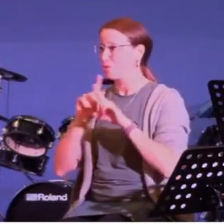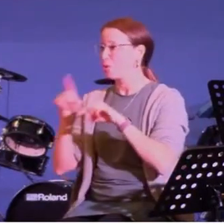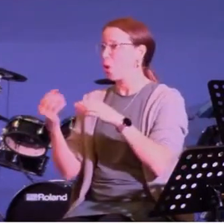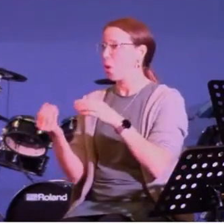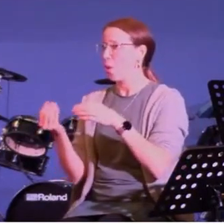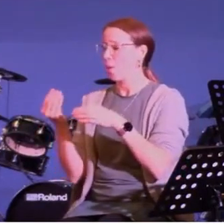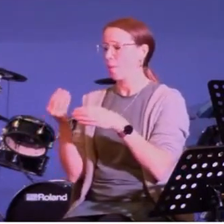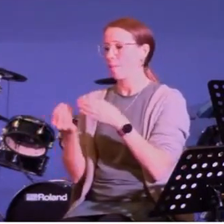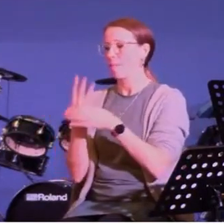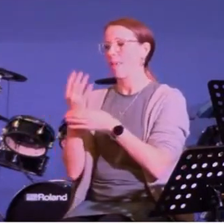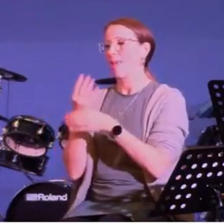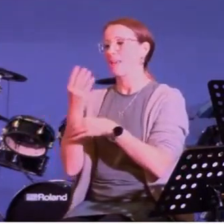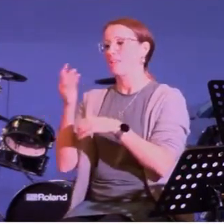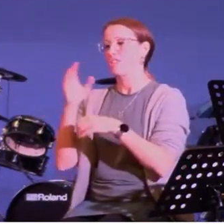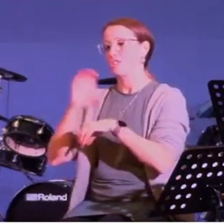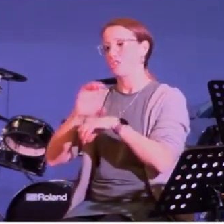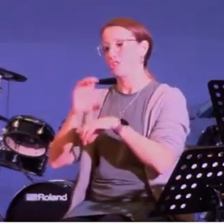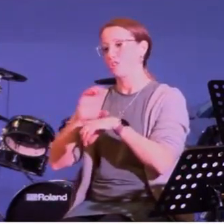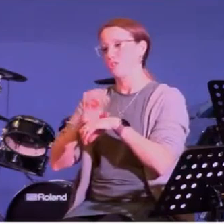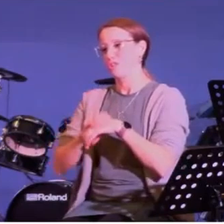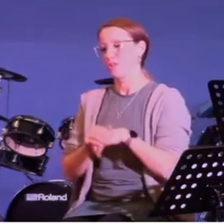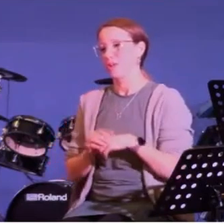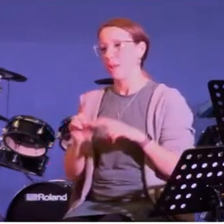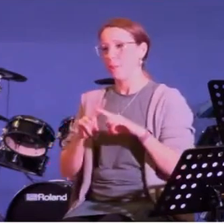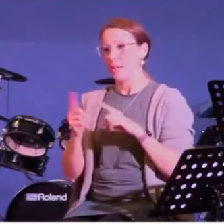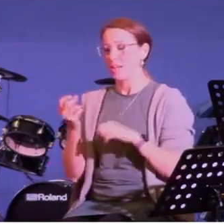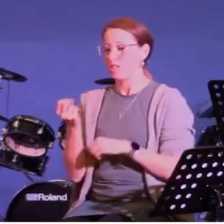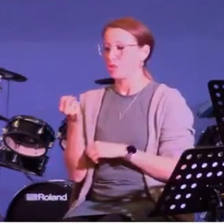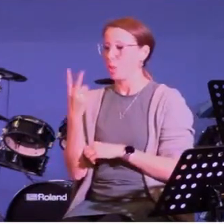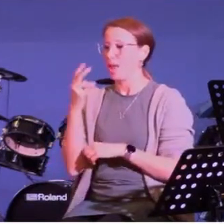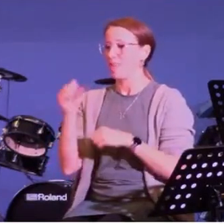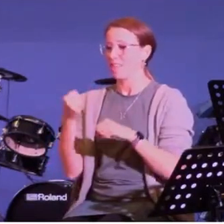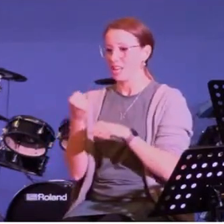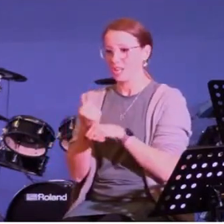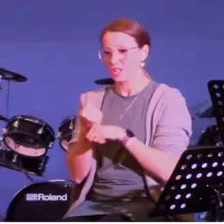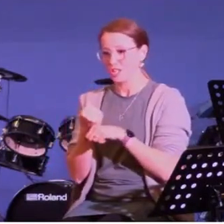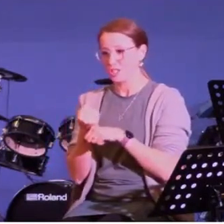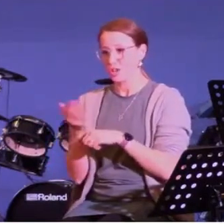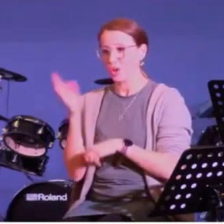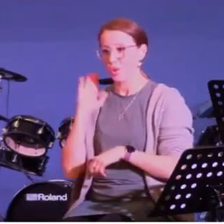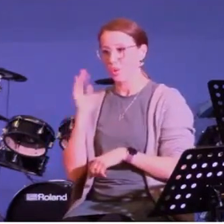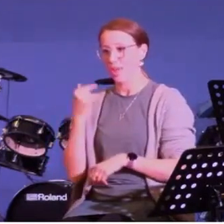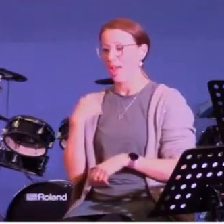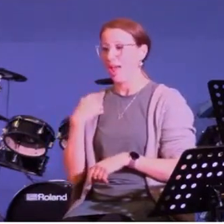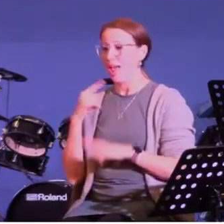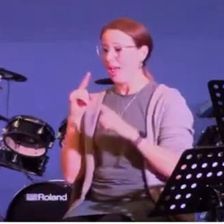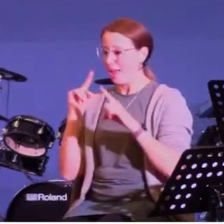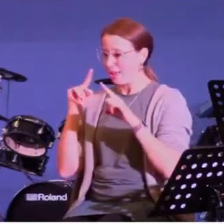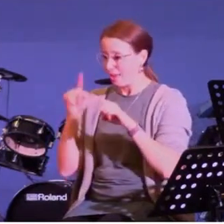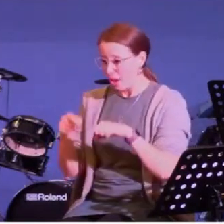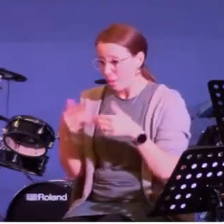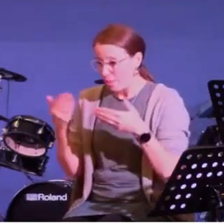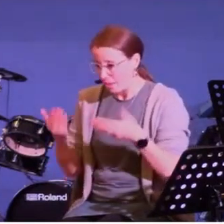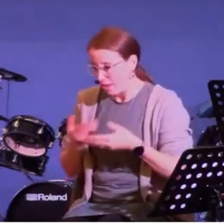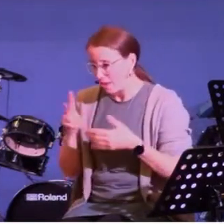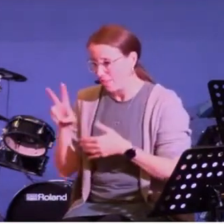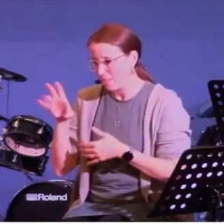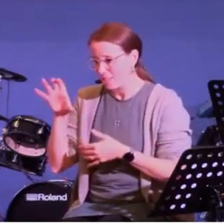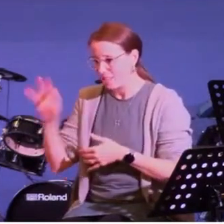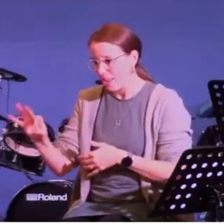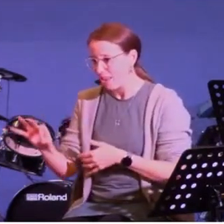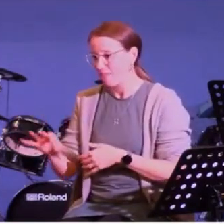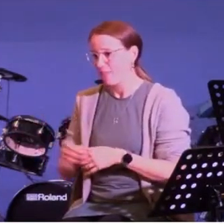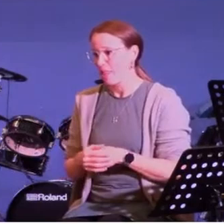of the reasons why is when I first showed up 12 years ago, I showed up at Valley. I had just started seminary. I had taken